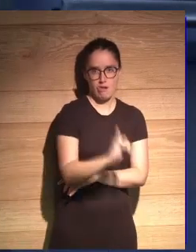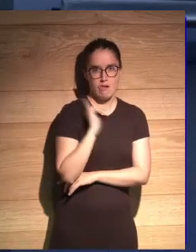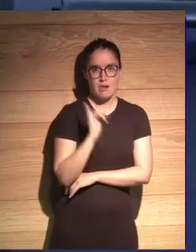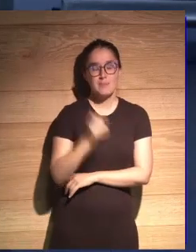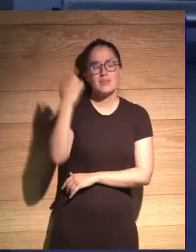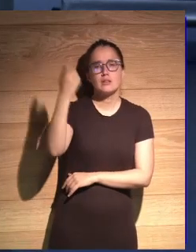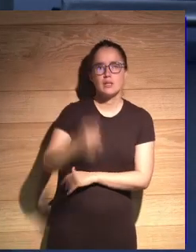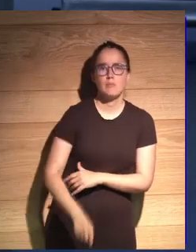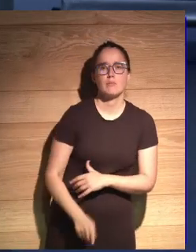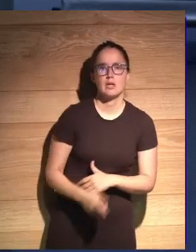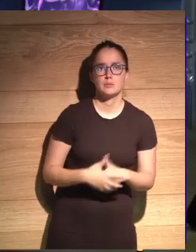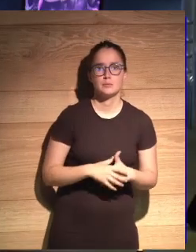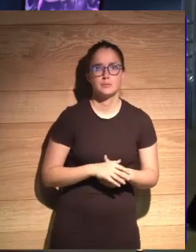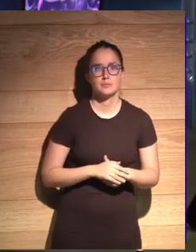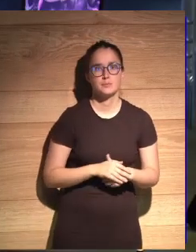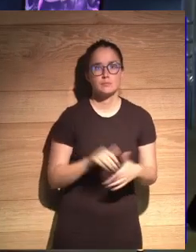game.